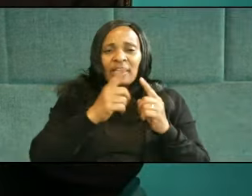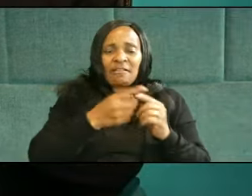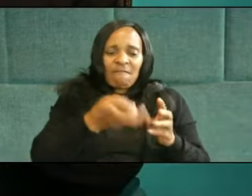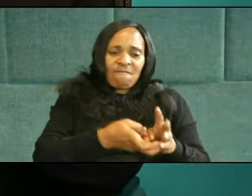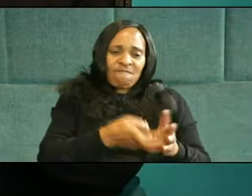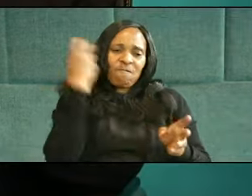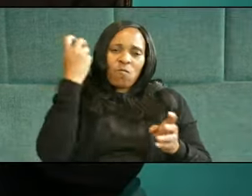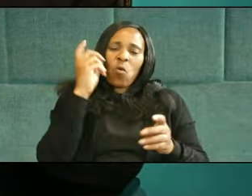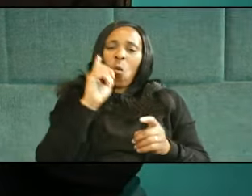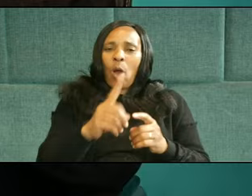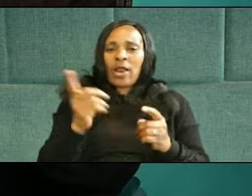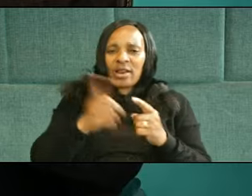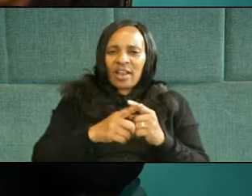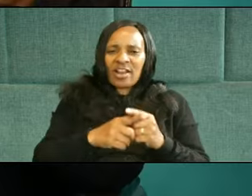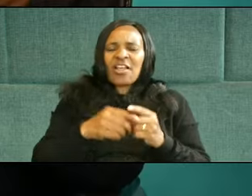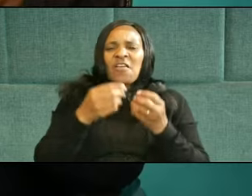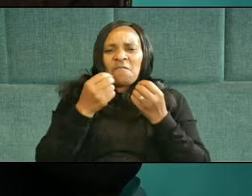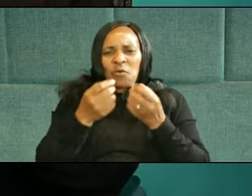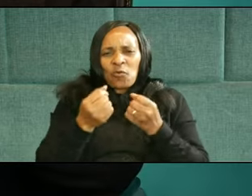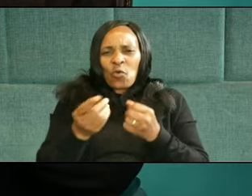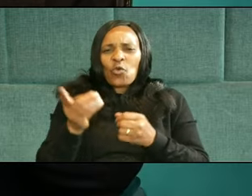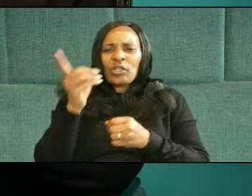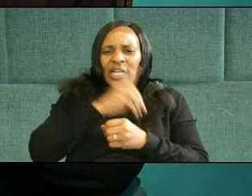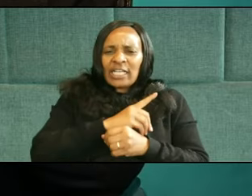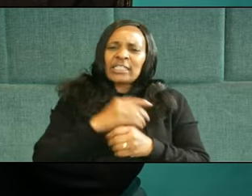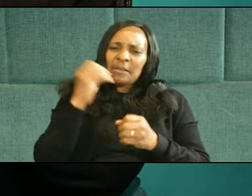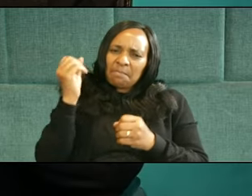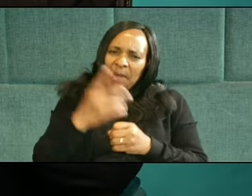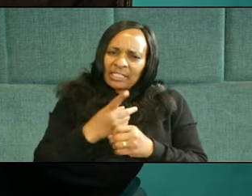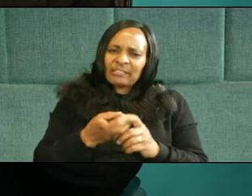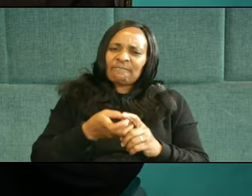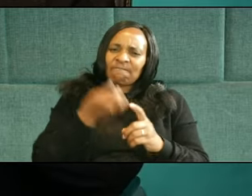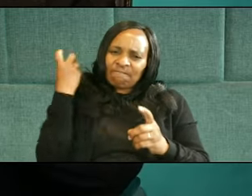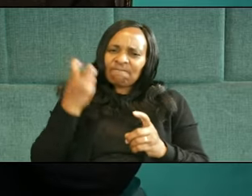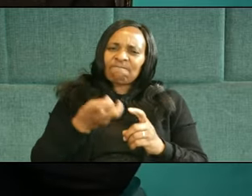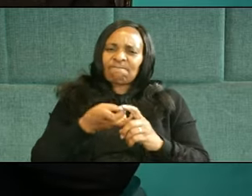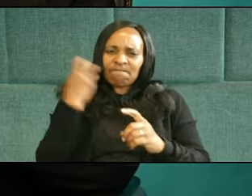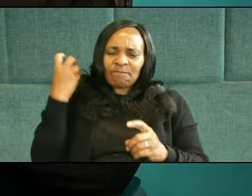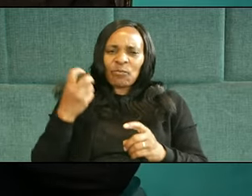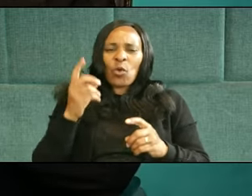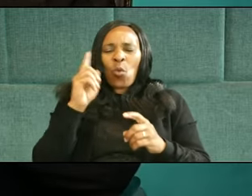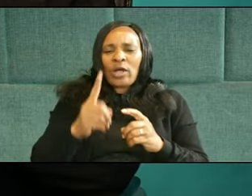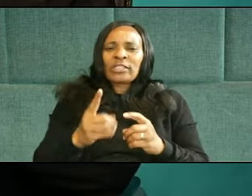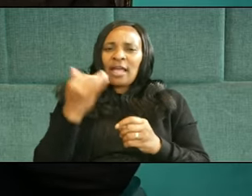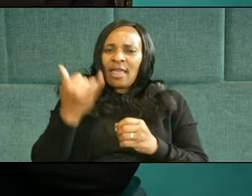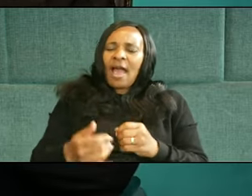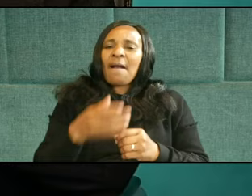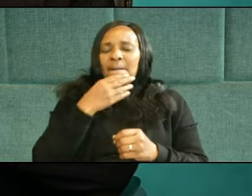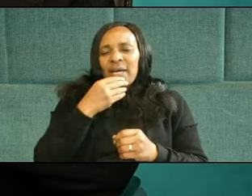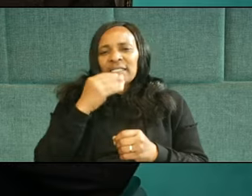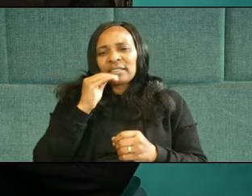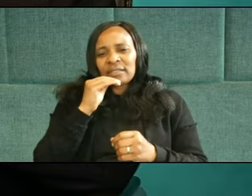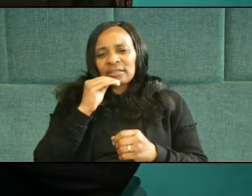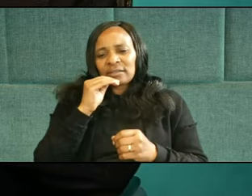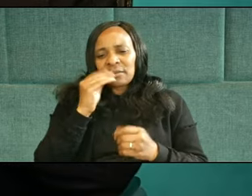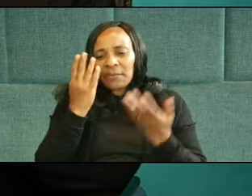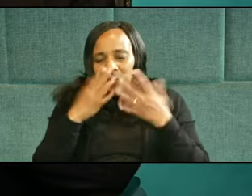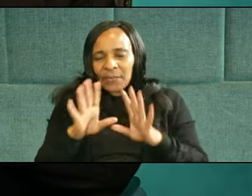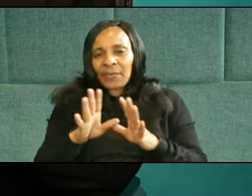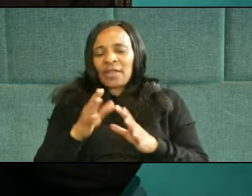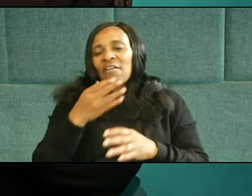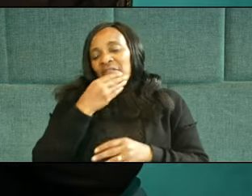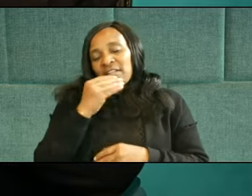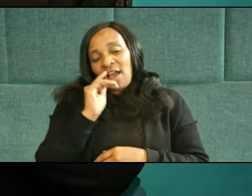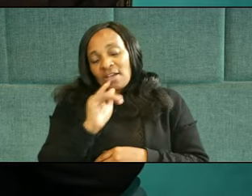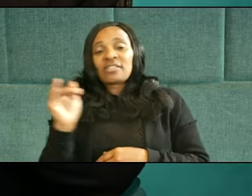a few days, months, weeks, because there were a lot of nails there. And once the young man was done, his father asked him,